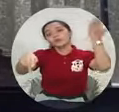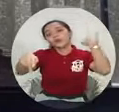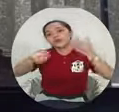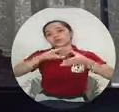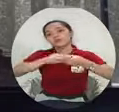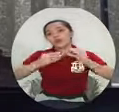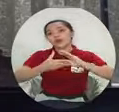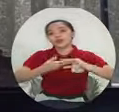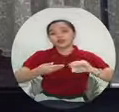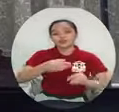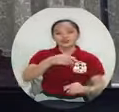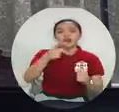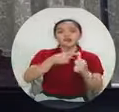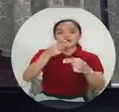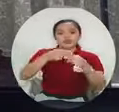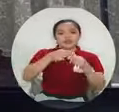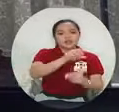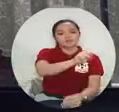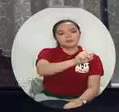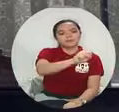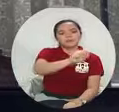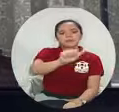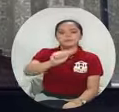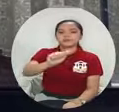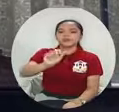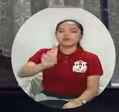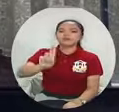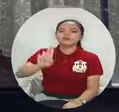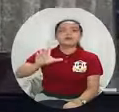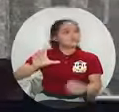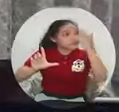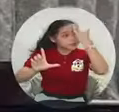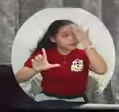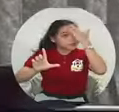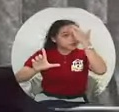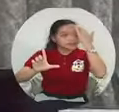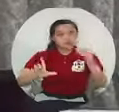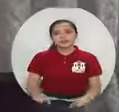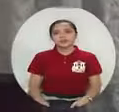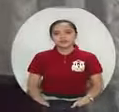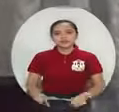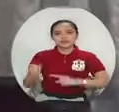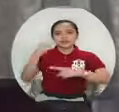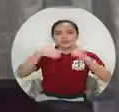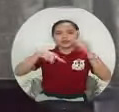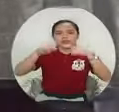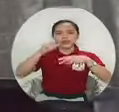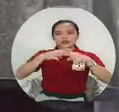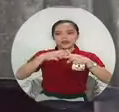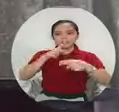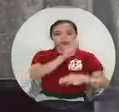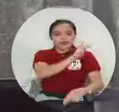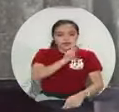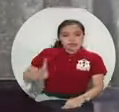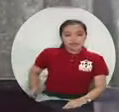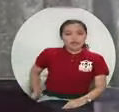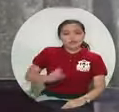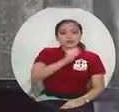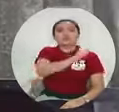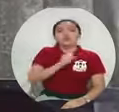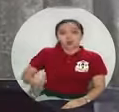those things move me." He was trying to mention in the book of Acts chapter 20 all those dangerous times